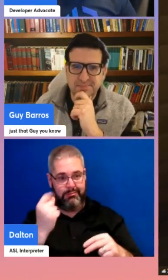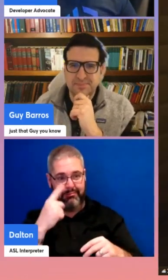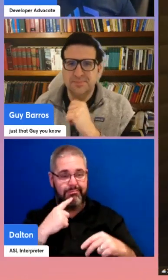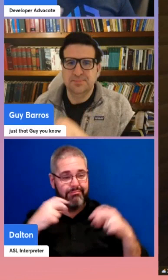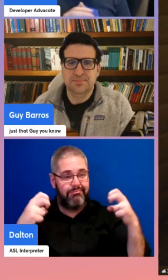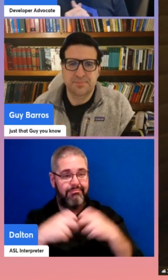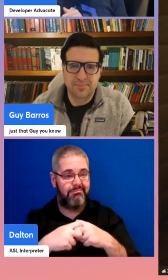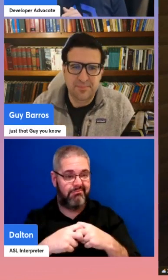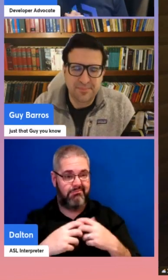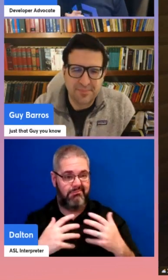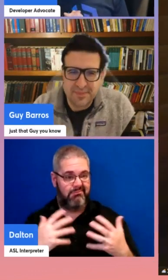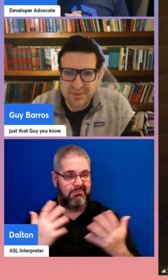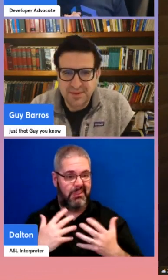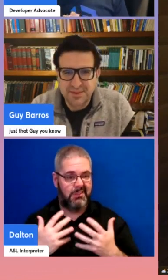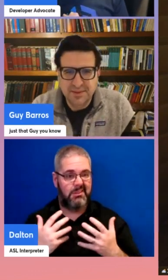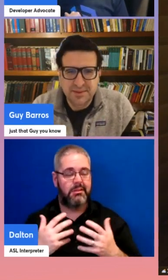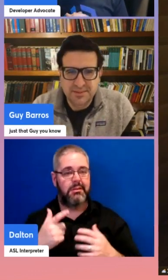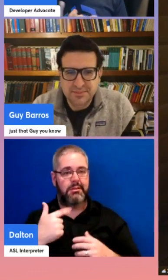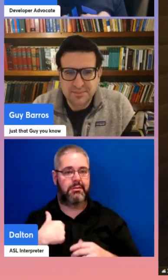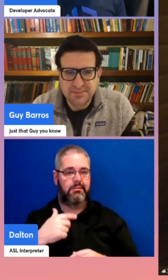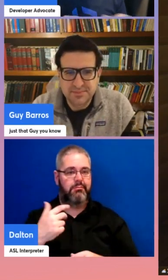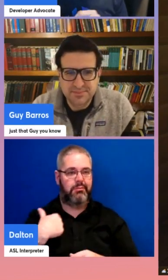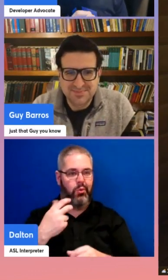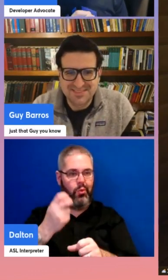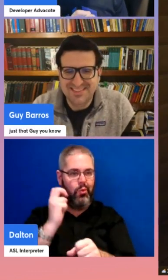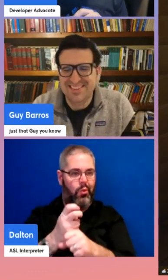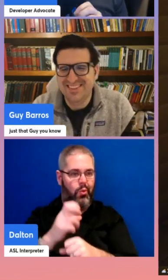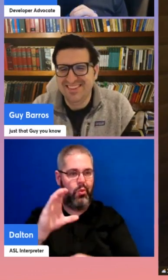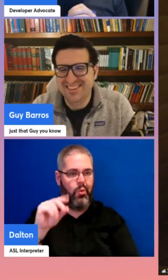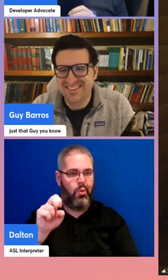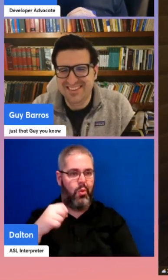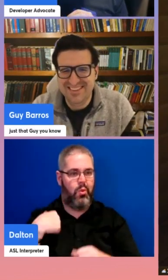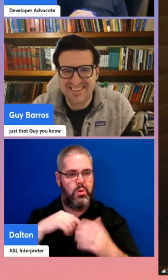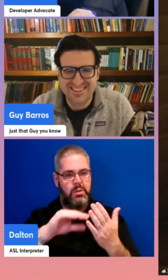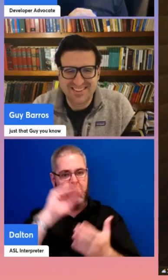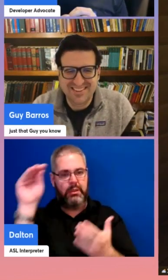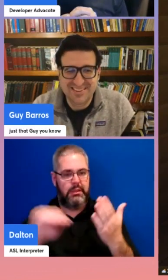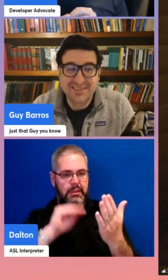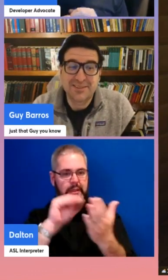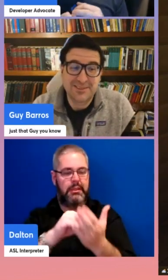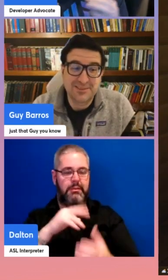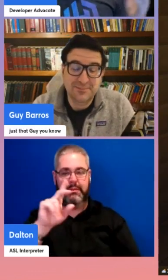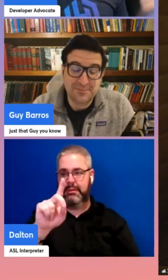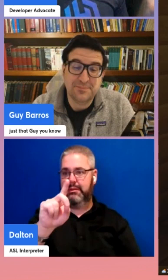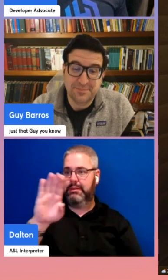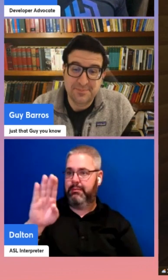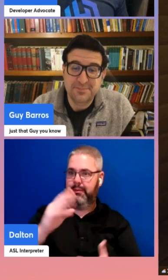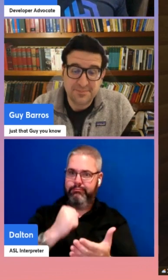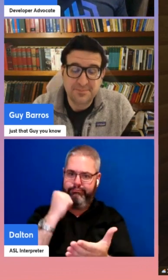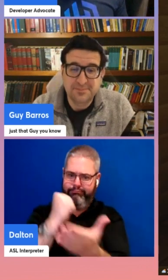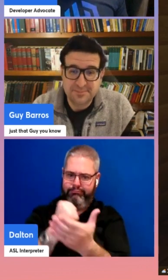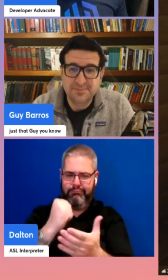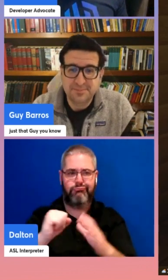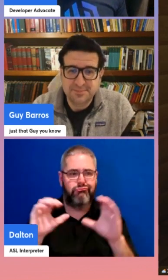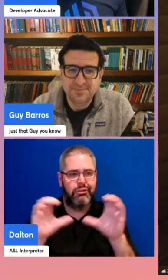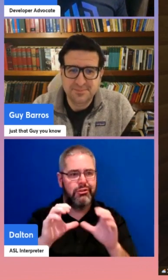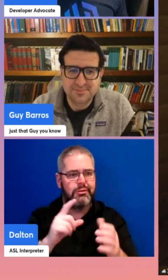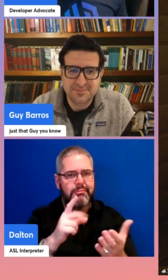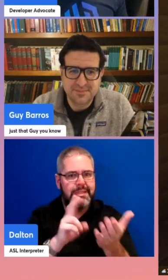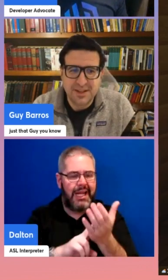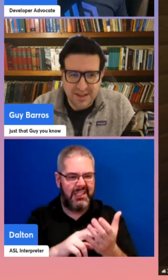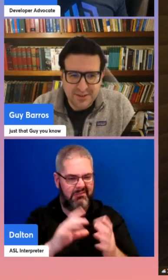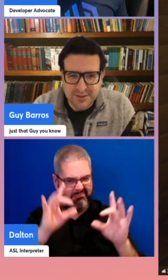problem is that I've hard-coded my database credentials. And we all know that is a terrible idea. Should we fix